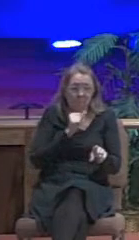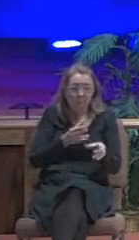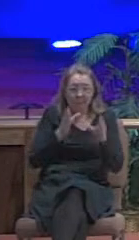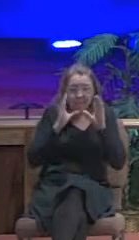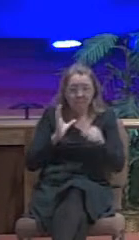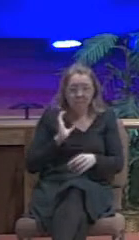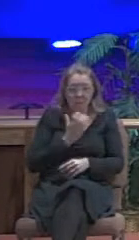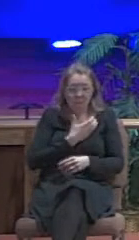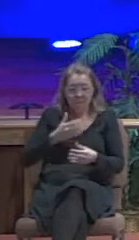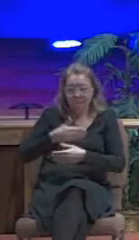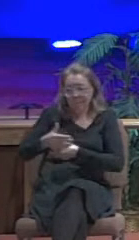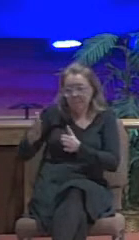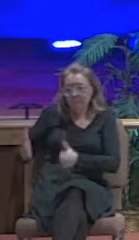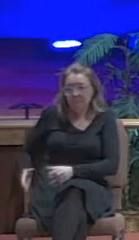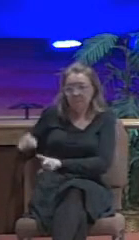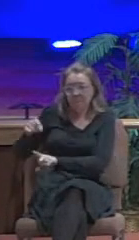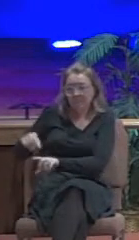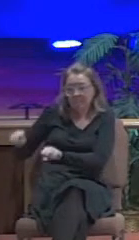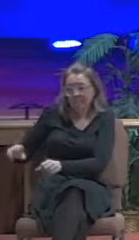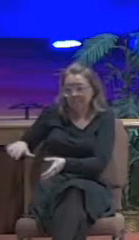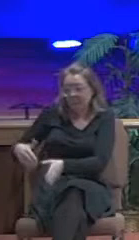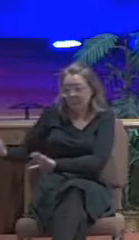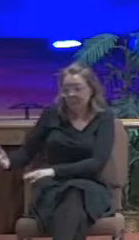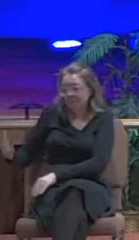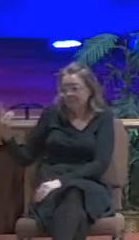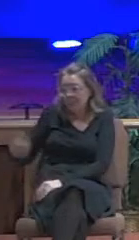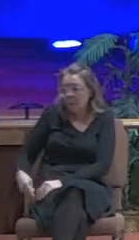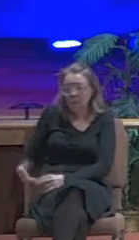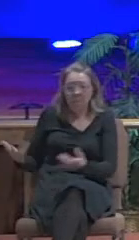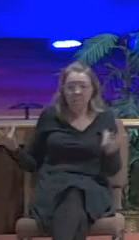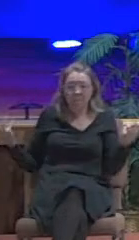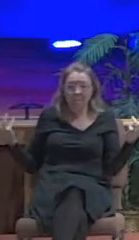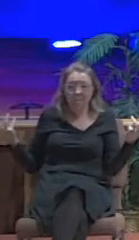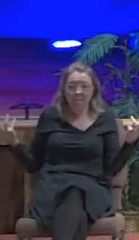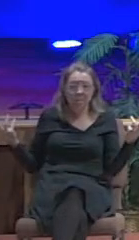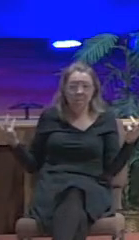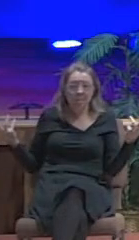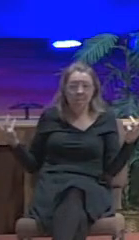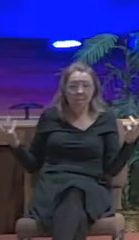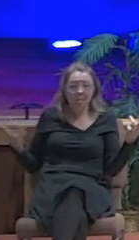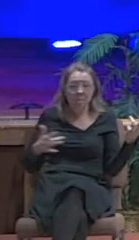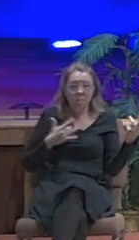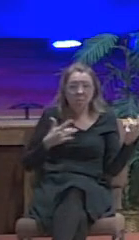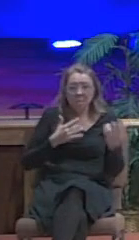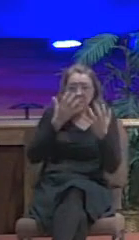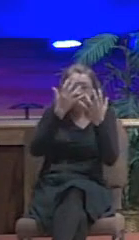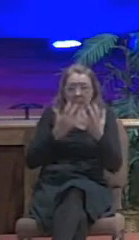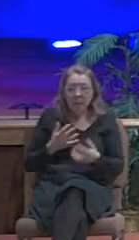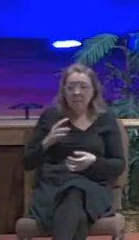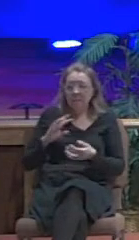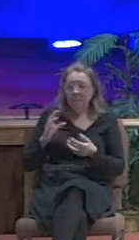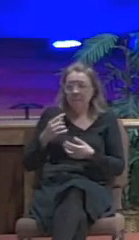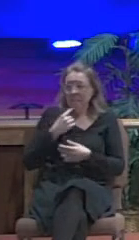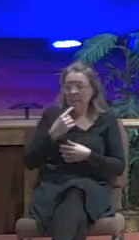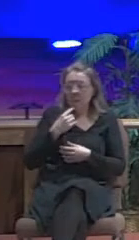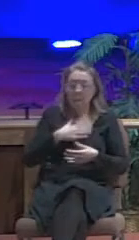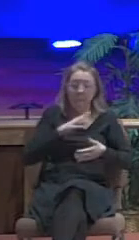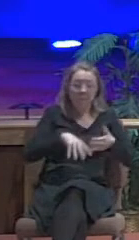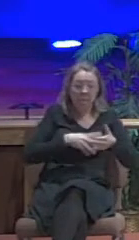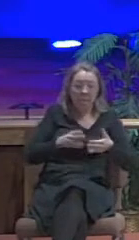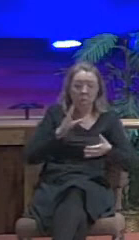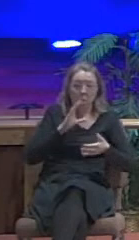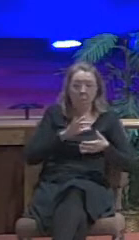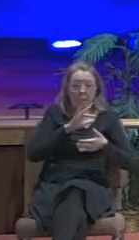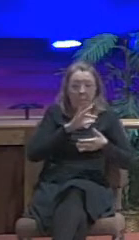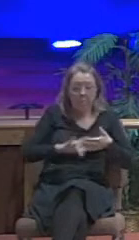That should grieve us. That should say, I'm going to clear my schedule so that I can introduce one more person this month